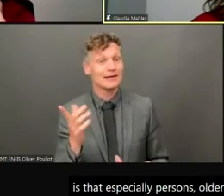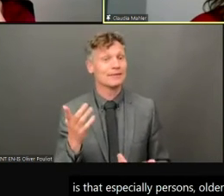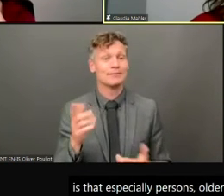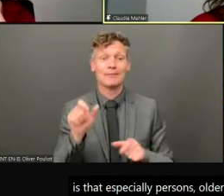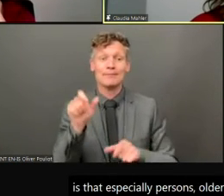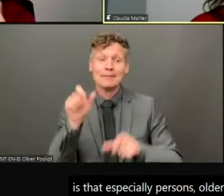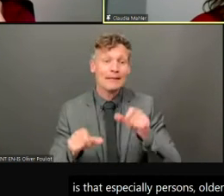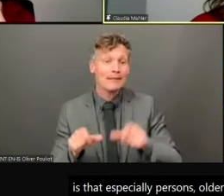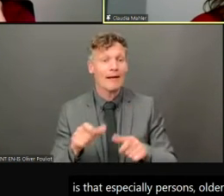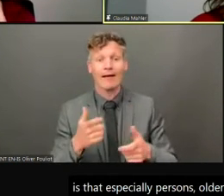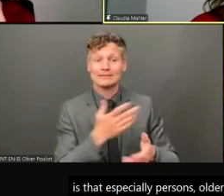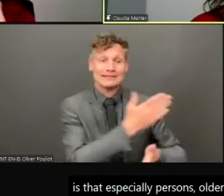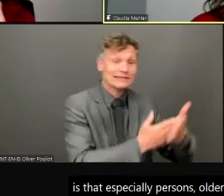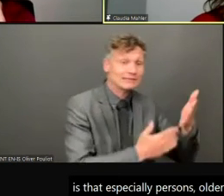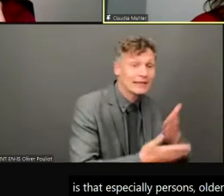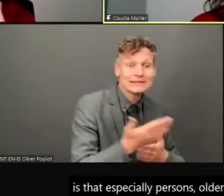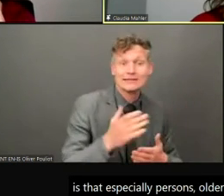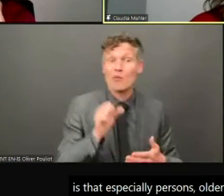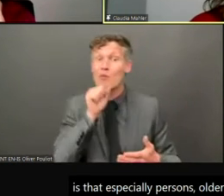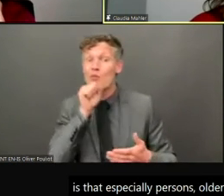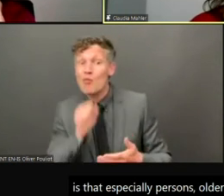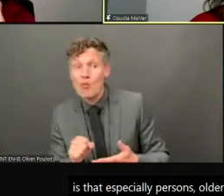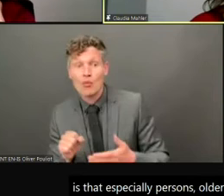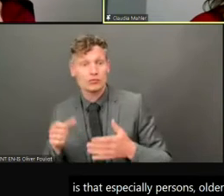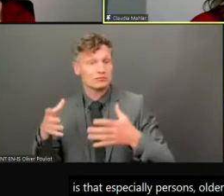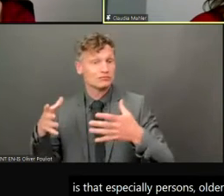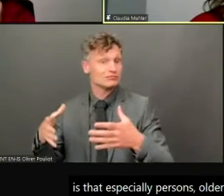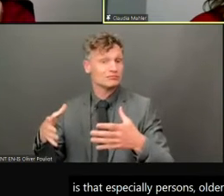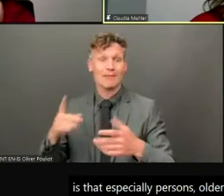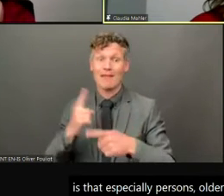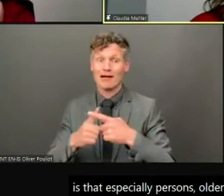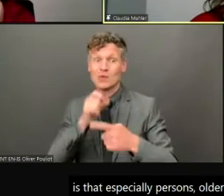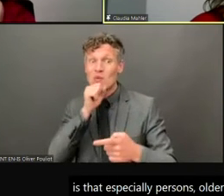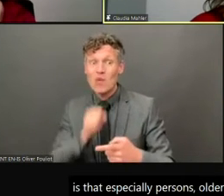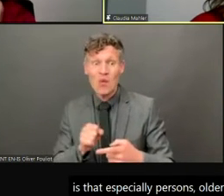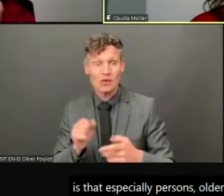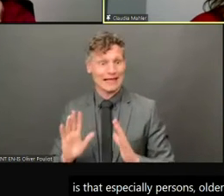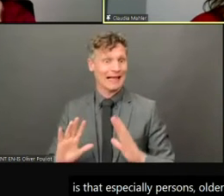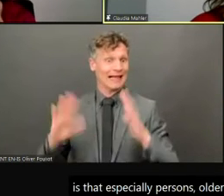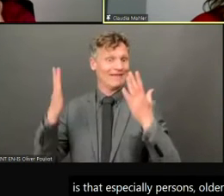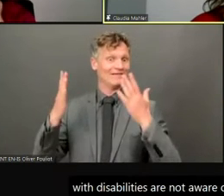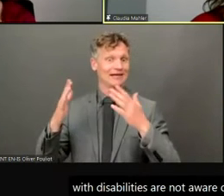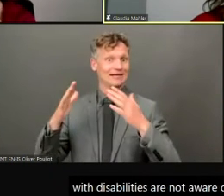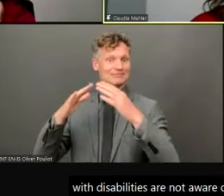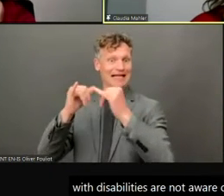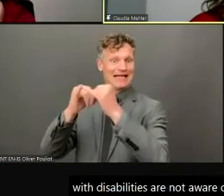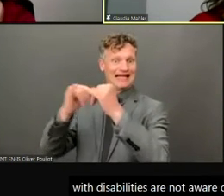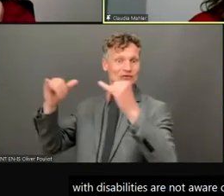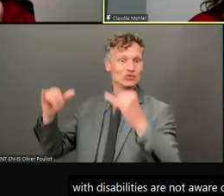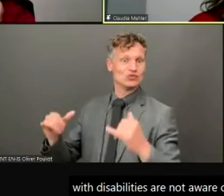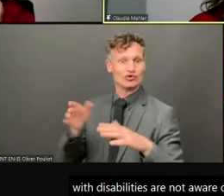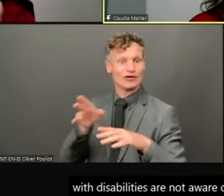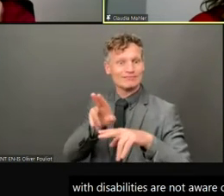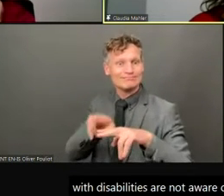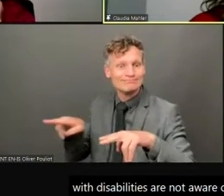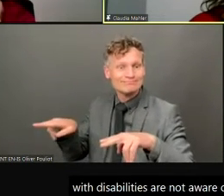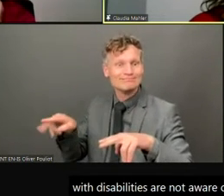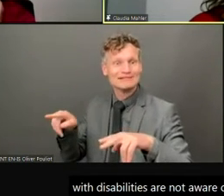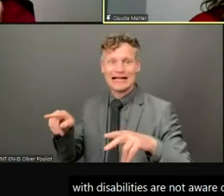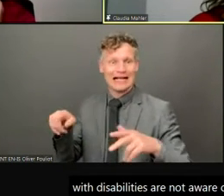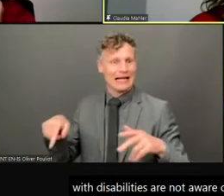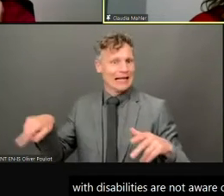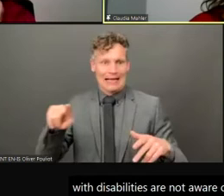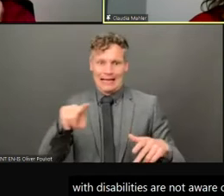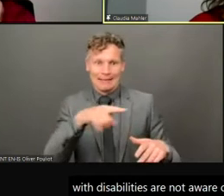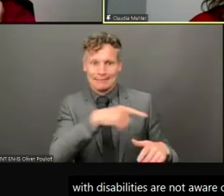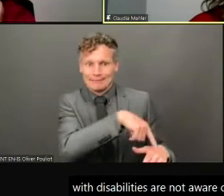disabilities are not aware of their rights, and they don't get the legal aid to go to court or